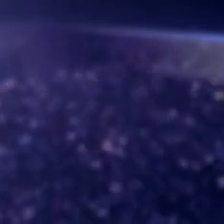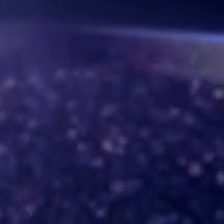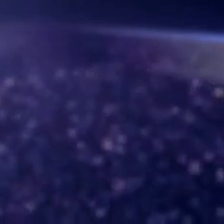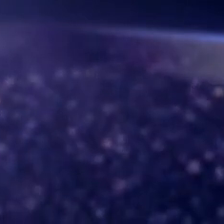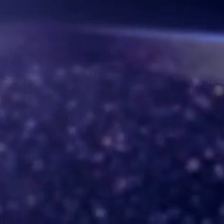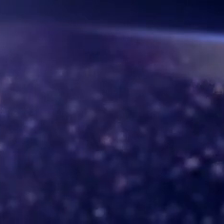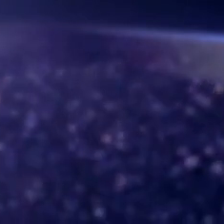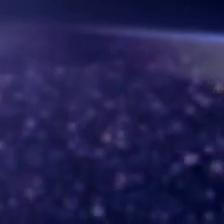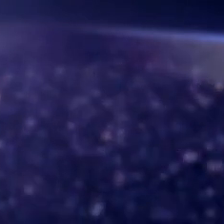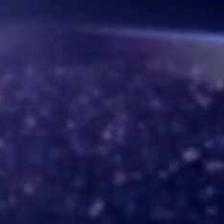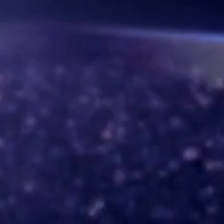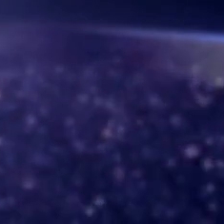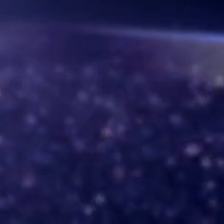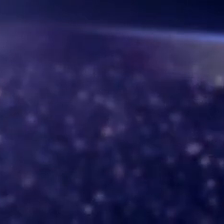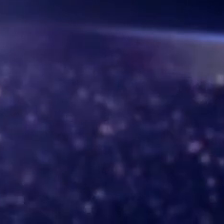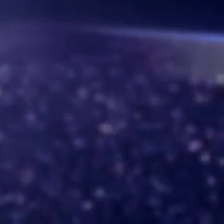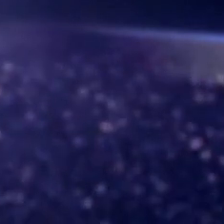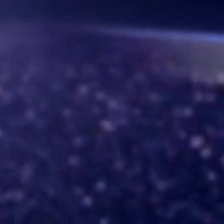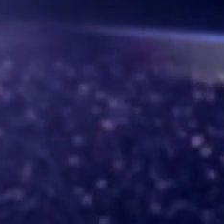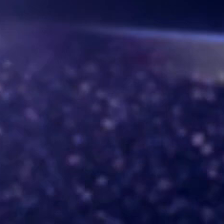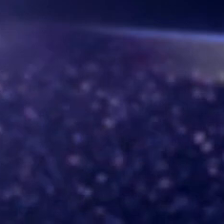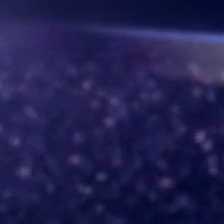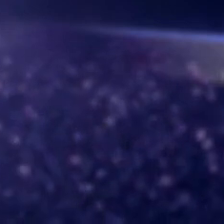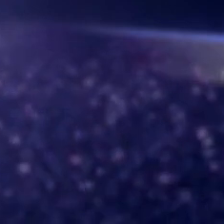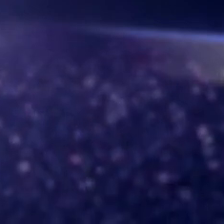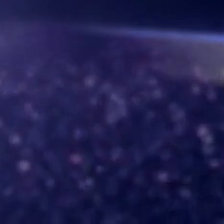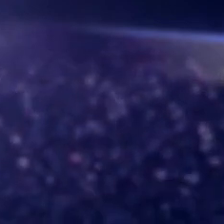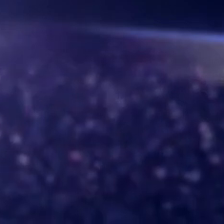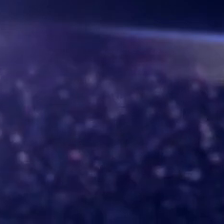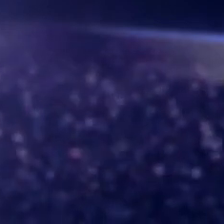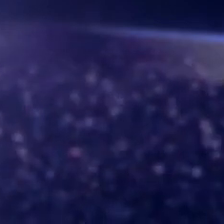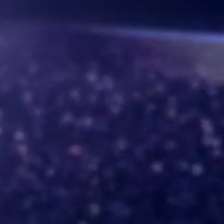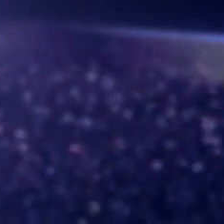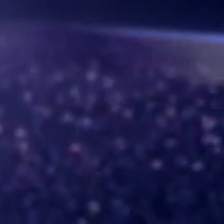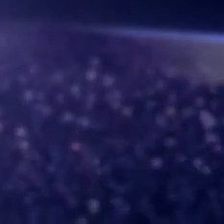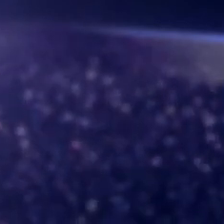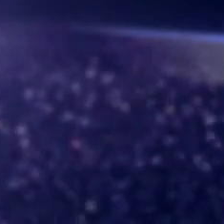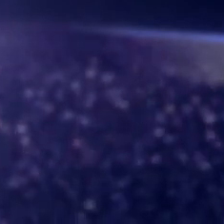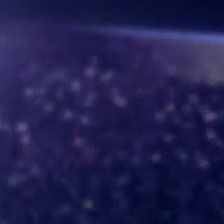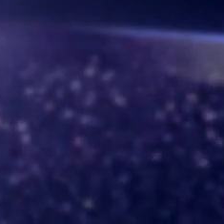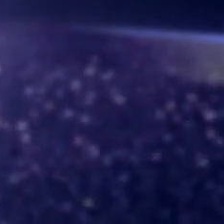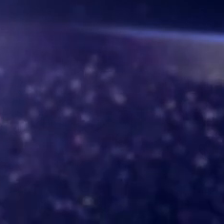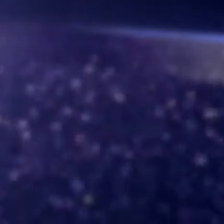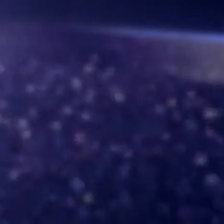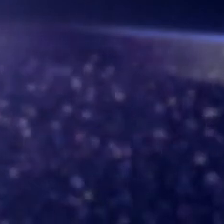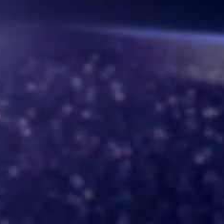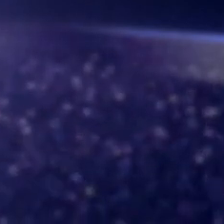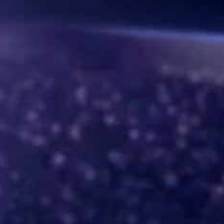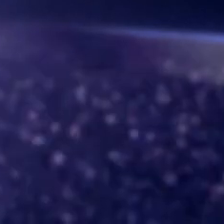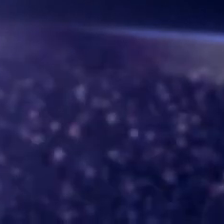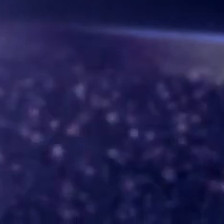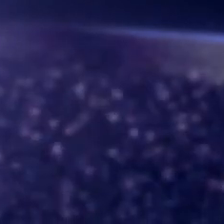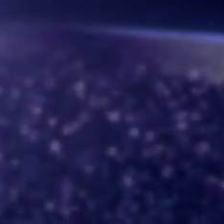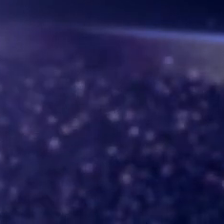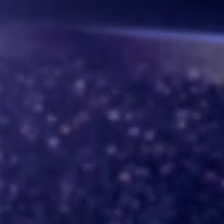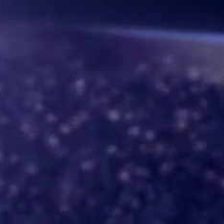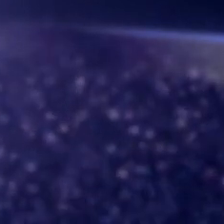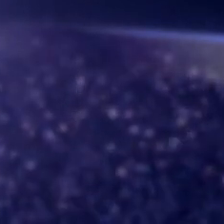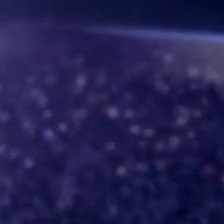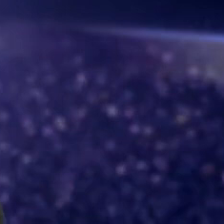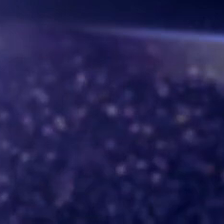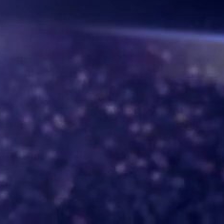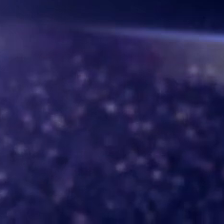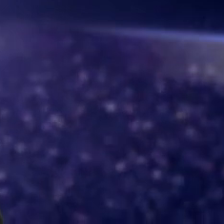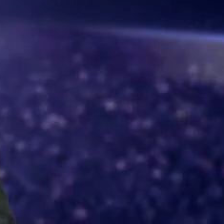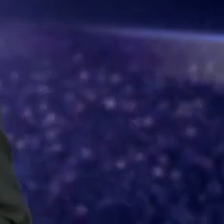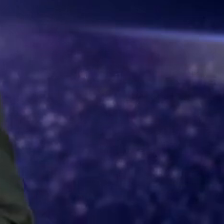the greatness of his might. For that he is strong in power, not one faileth.